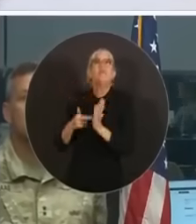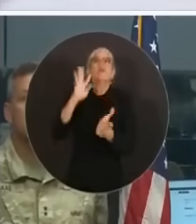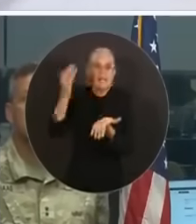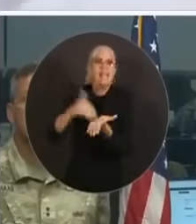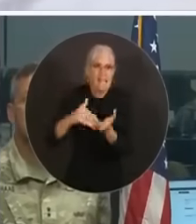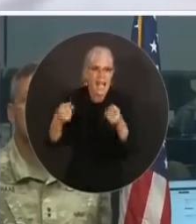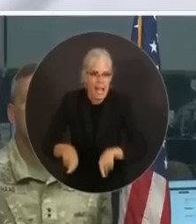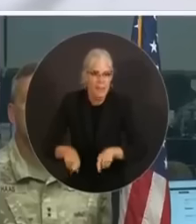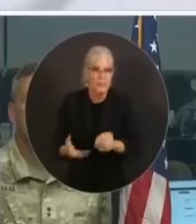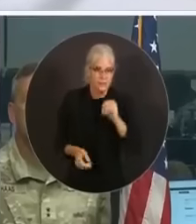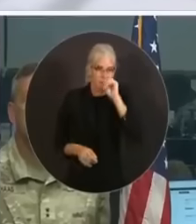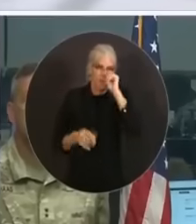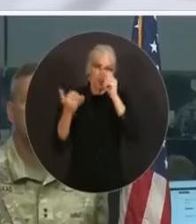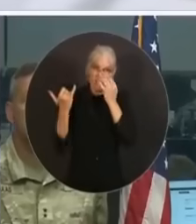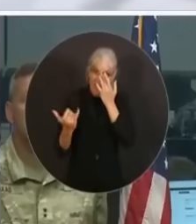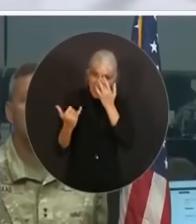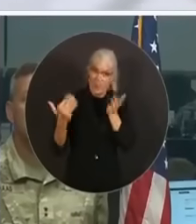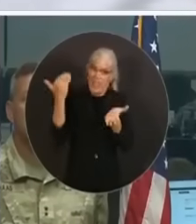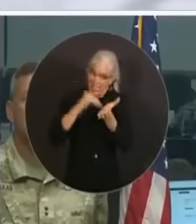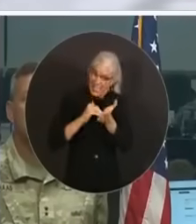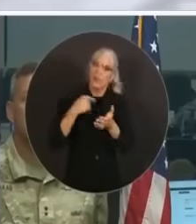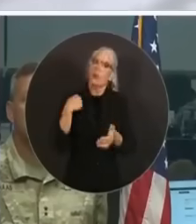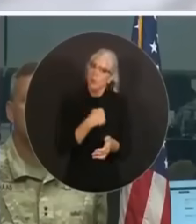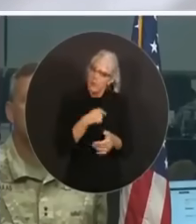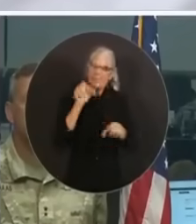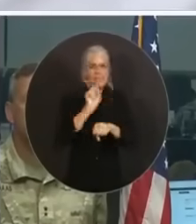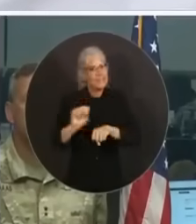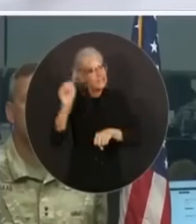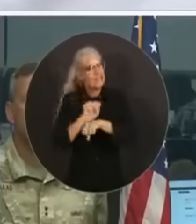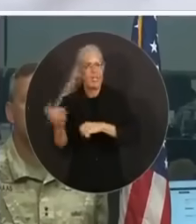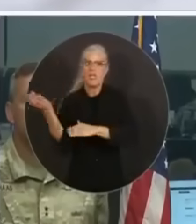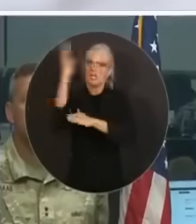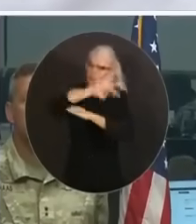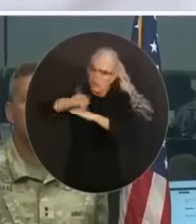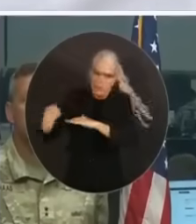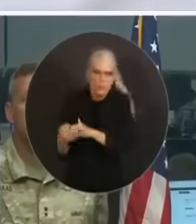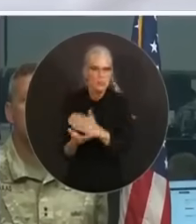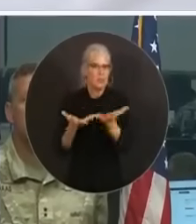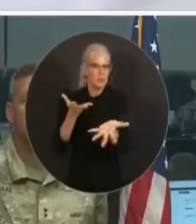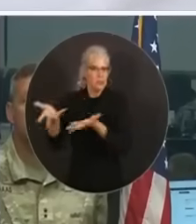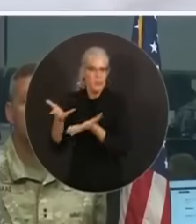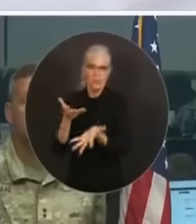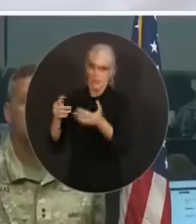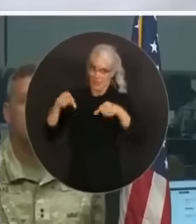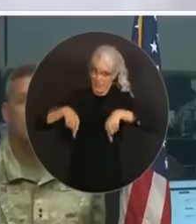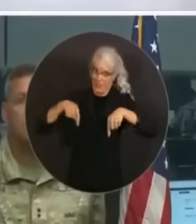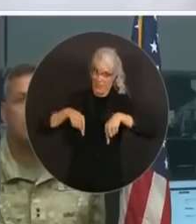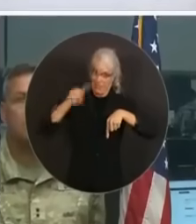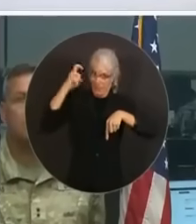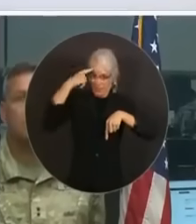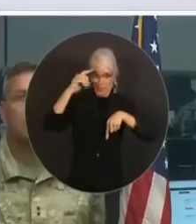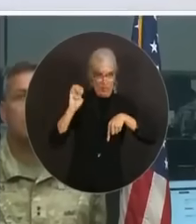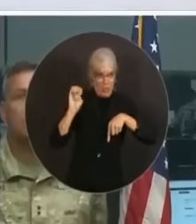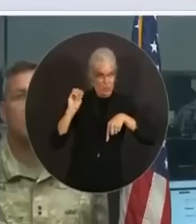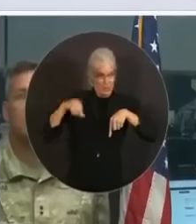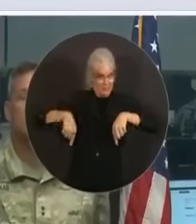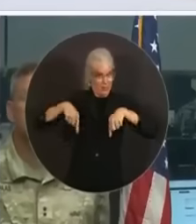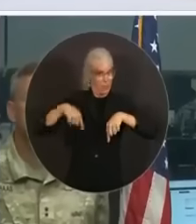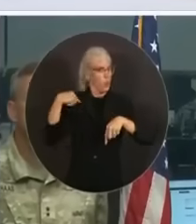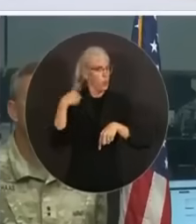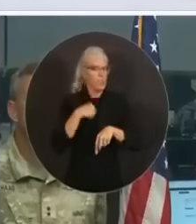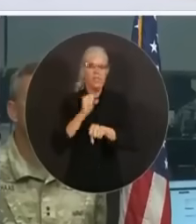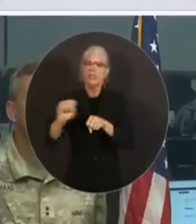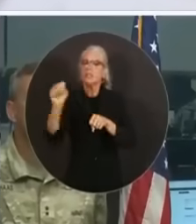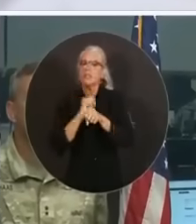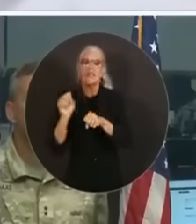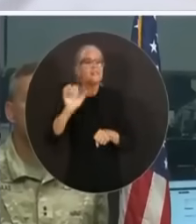going to be continuing to work around the clock here at the Emergency Operations Center. We're doing all the things that we would normally do,